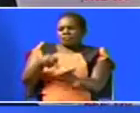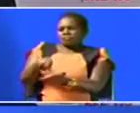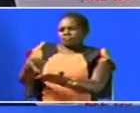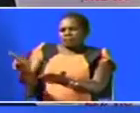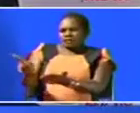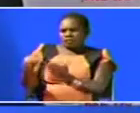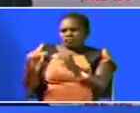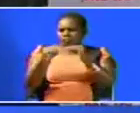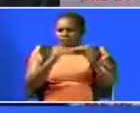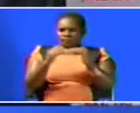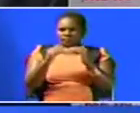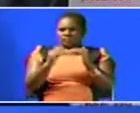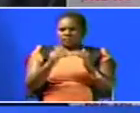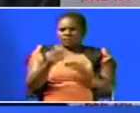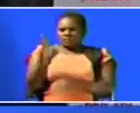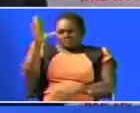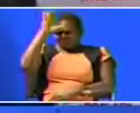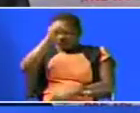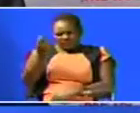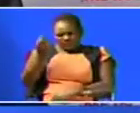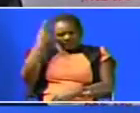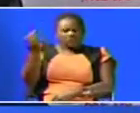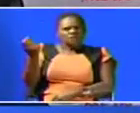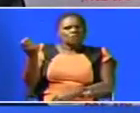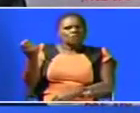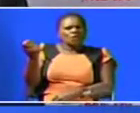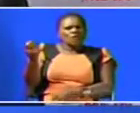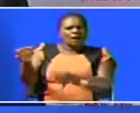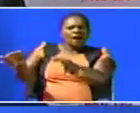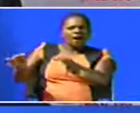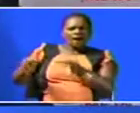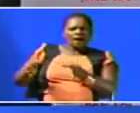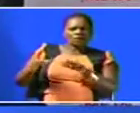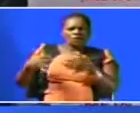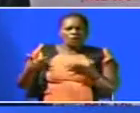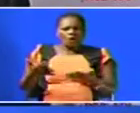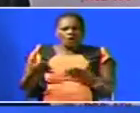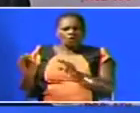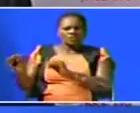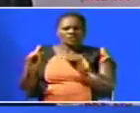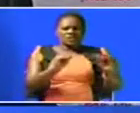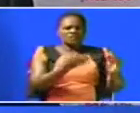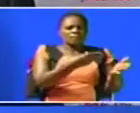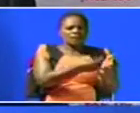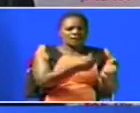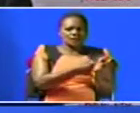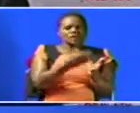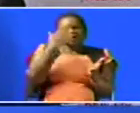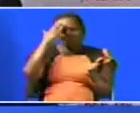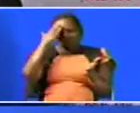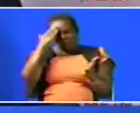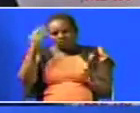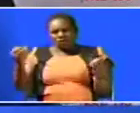at that level. So the small misunderstanding normally is about the accounts, the small about the transfer of monies. We know now